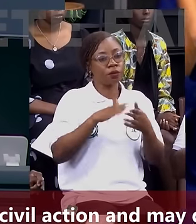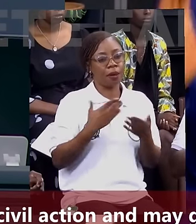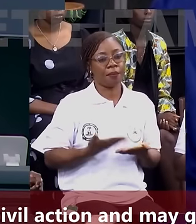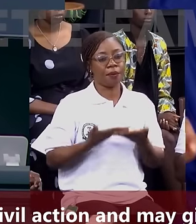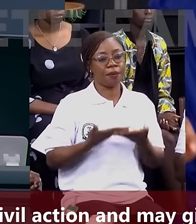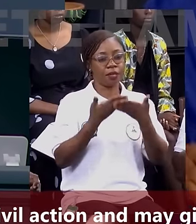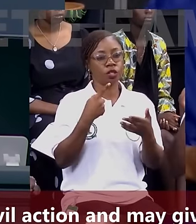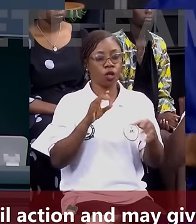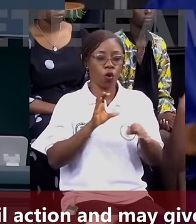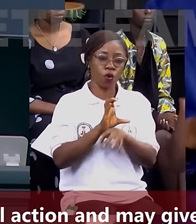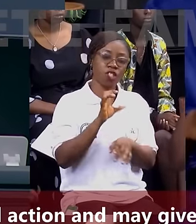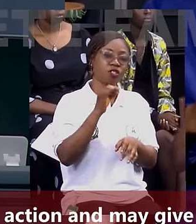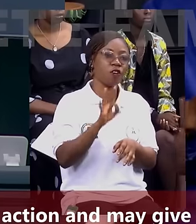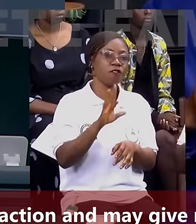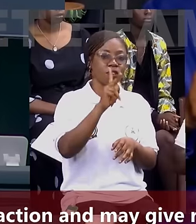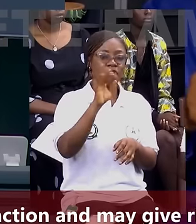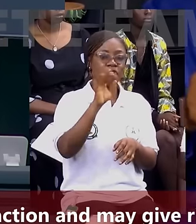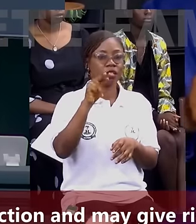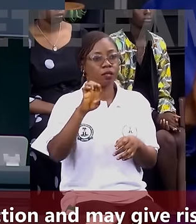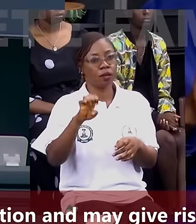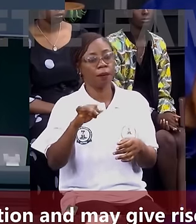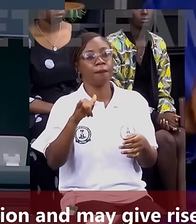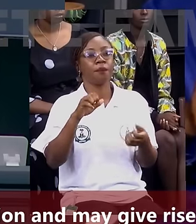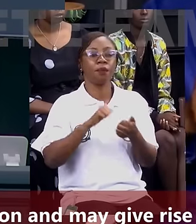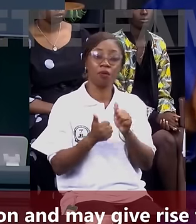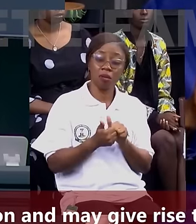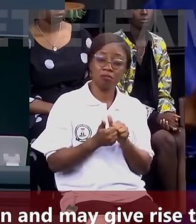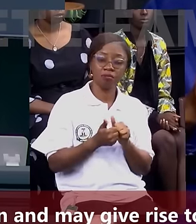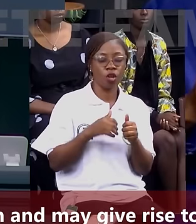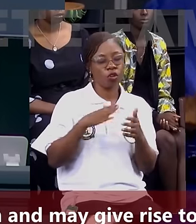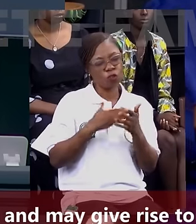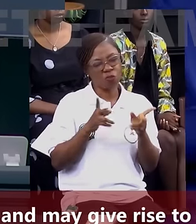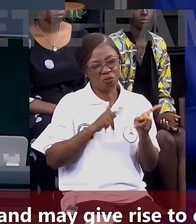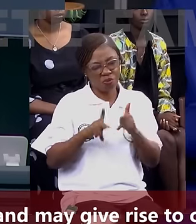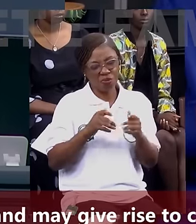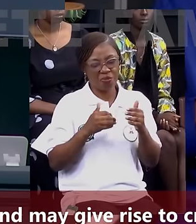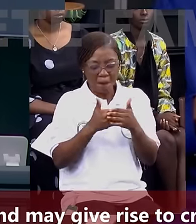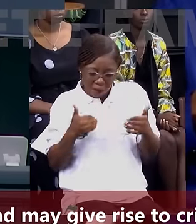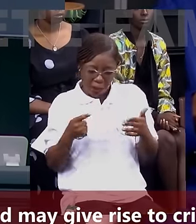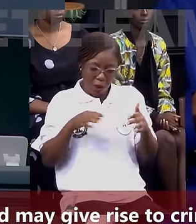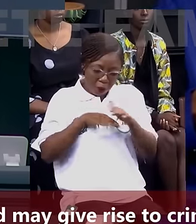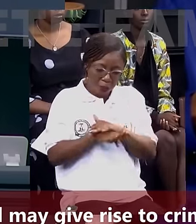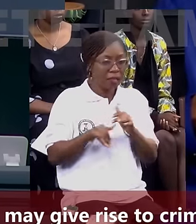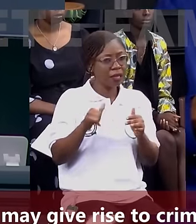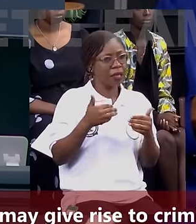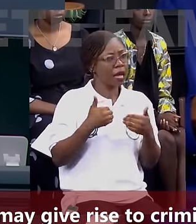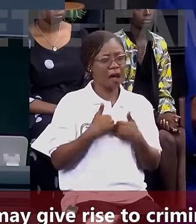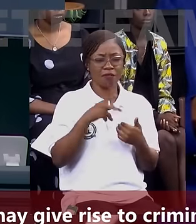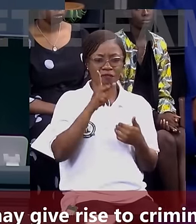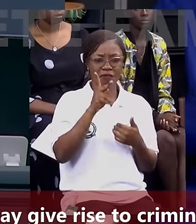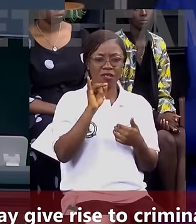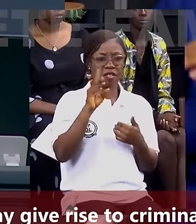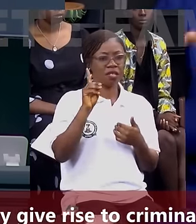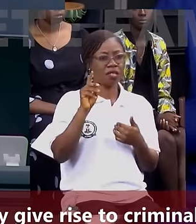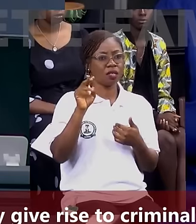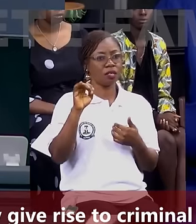causes of kidney problem. First, some people, before they were born, they already have kidney problem.